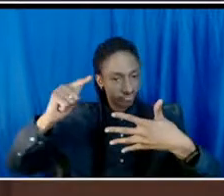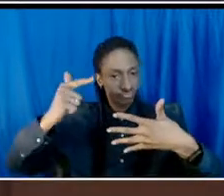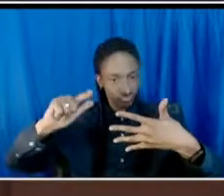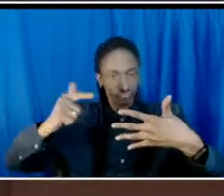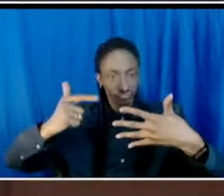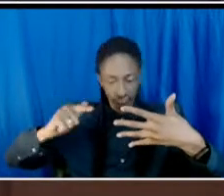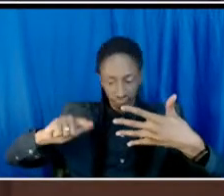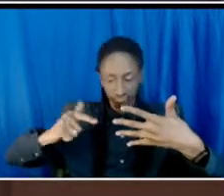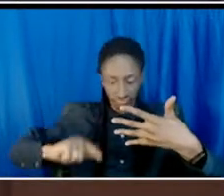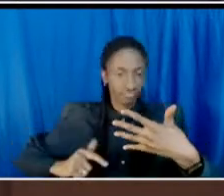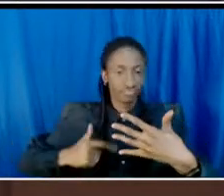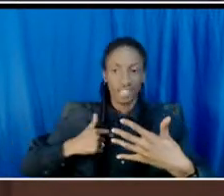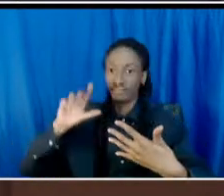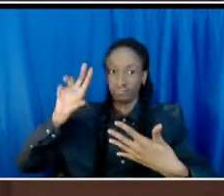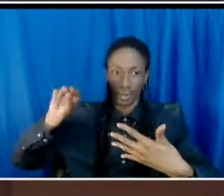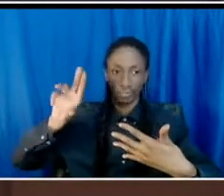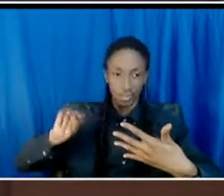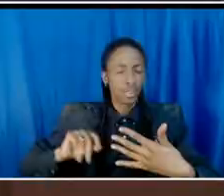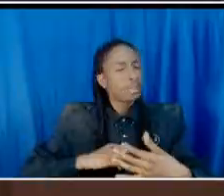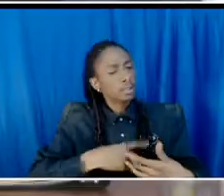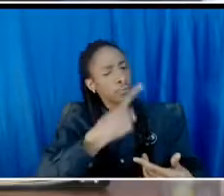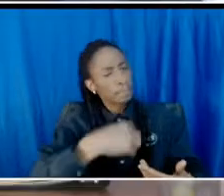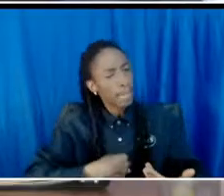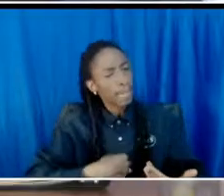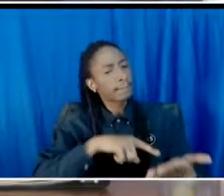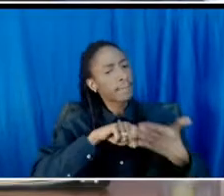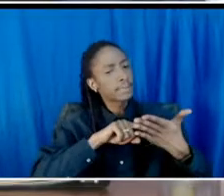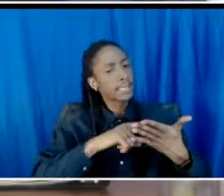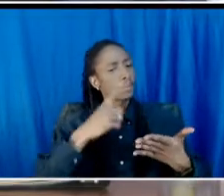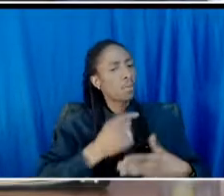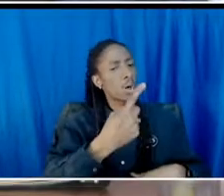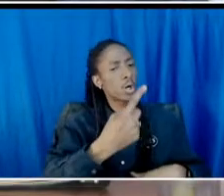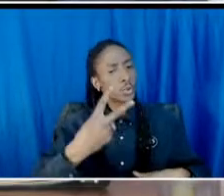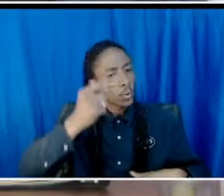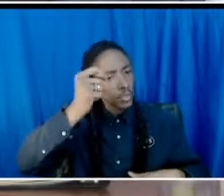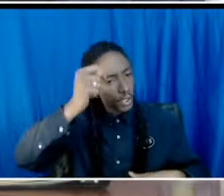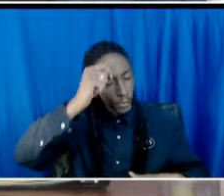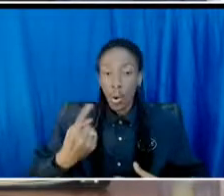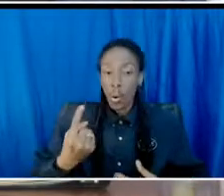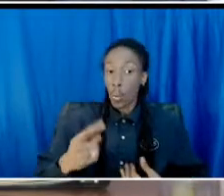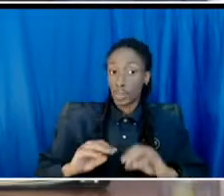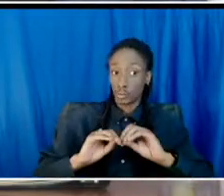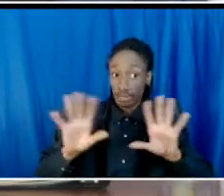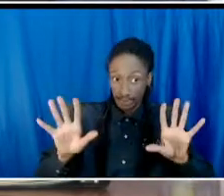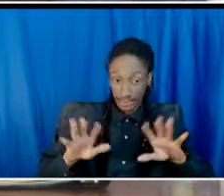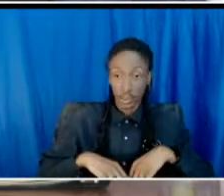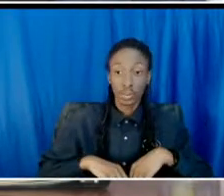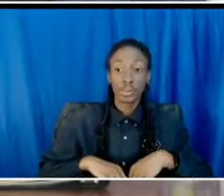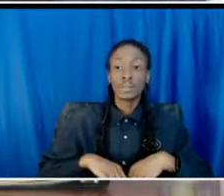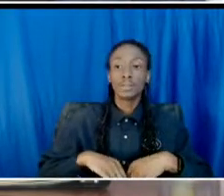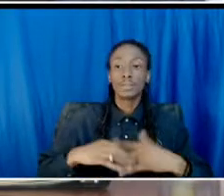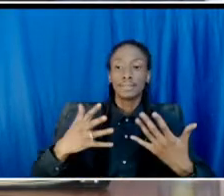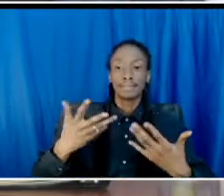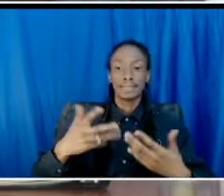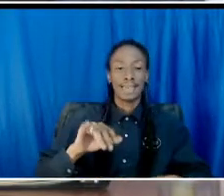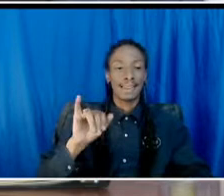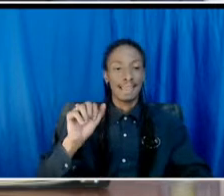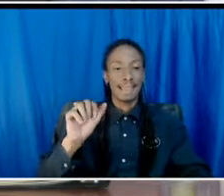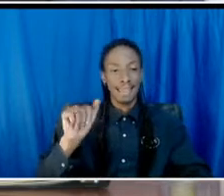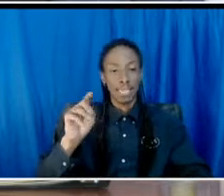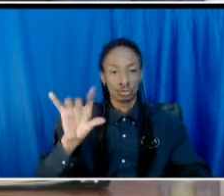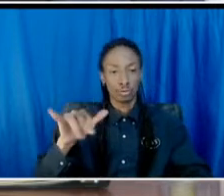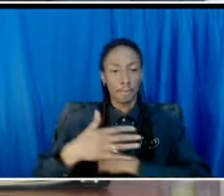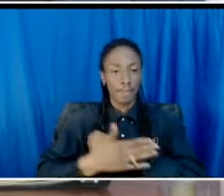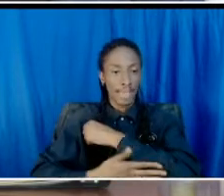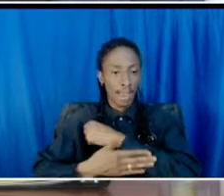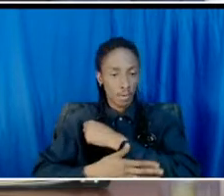me an example of one or two of those theories? So one that was very clear at that point was the Antrim County, the ASOG report that I